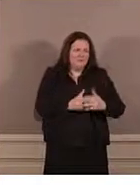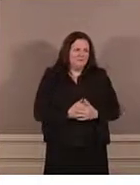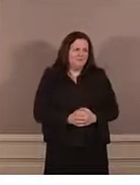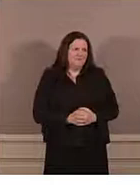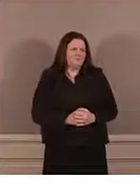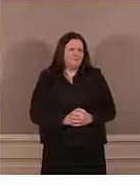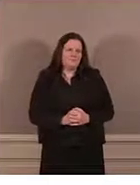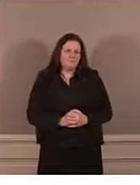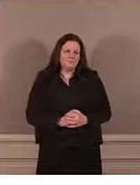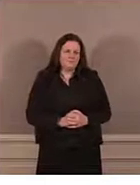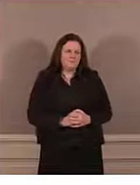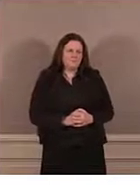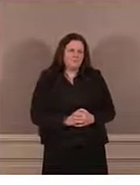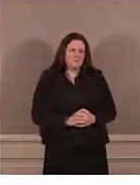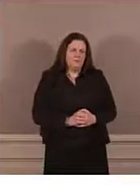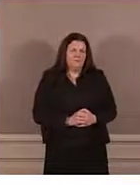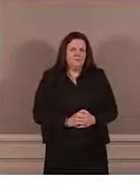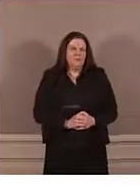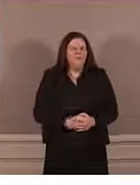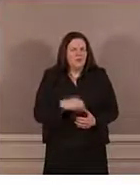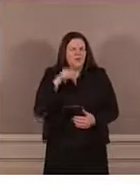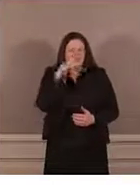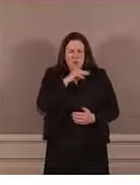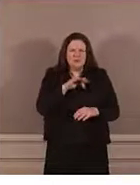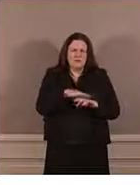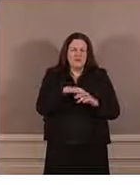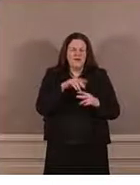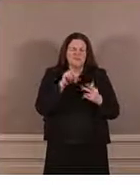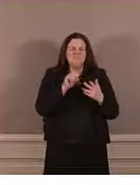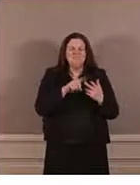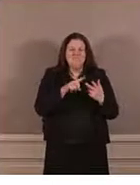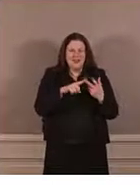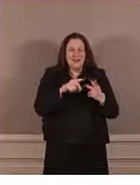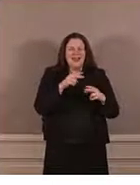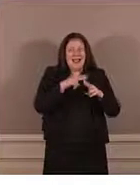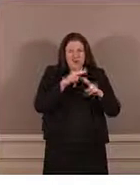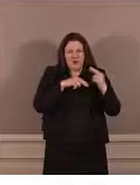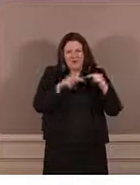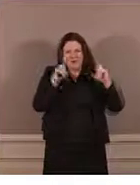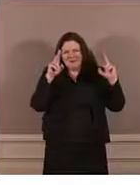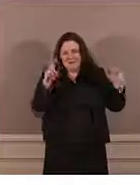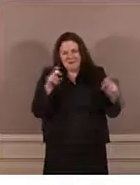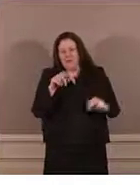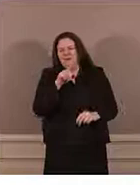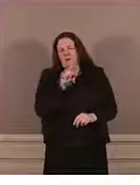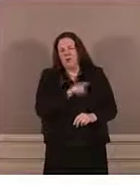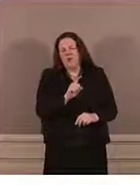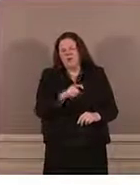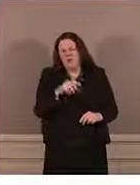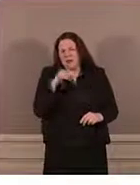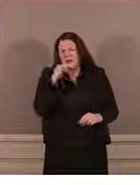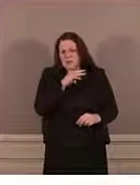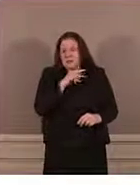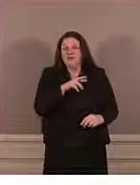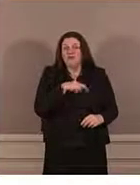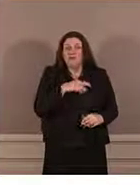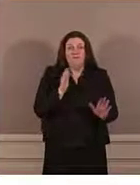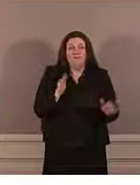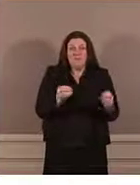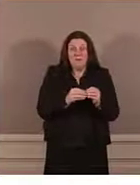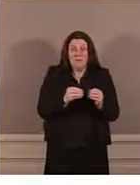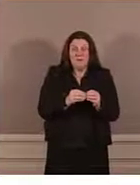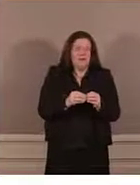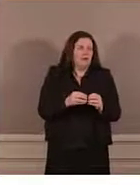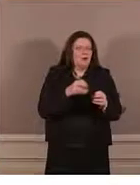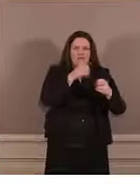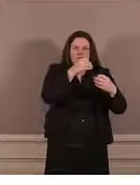the importance of outcomes is really evidence in this review of service provision. As I said, outcomes always are